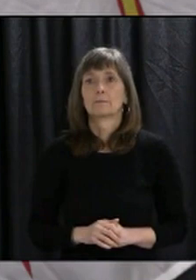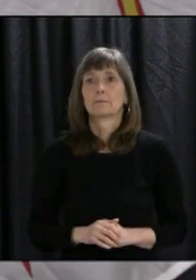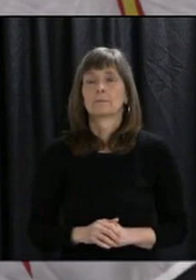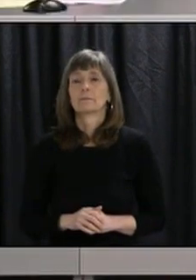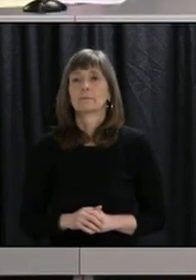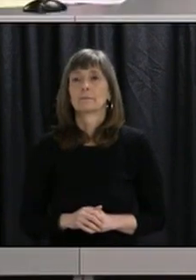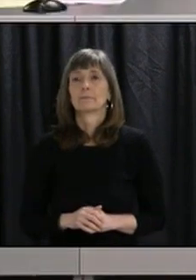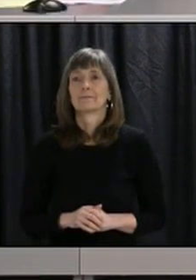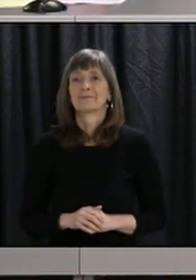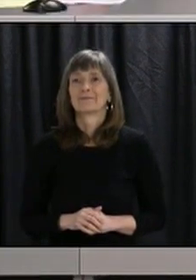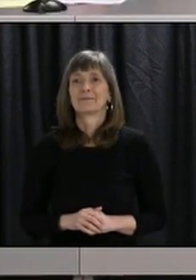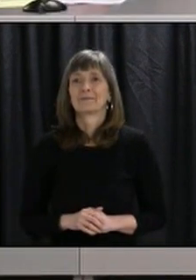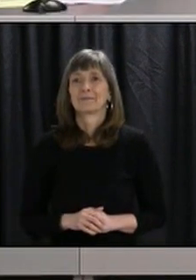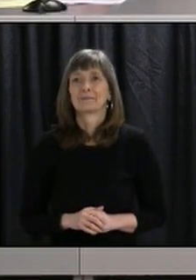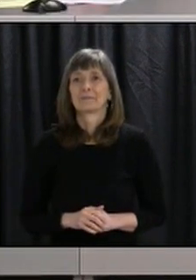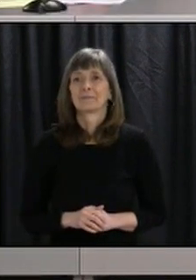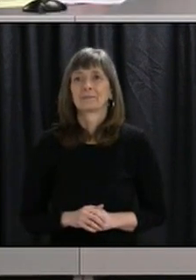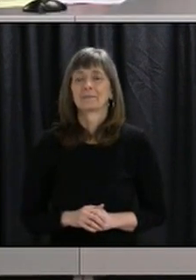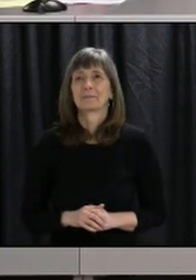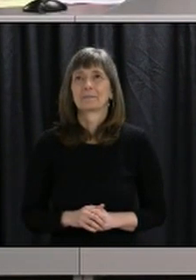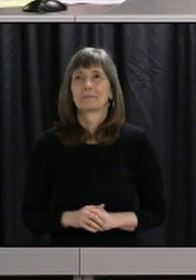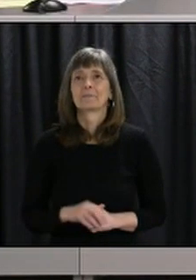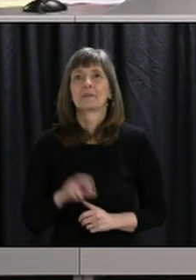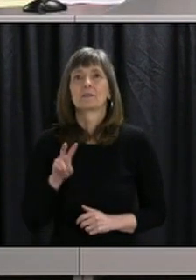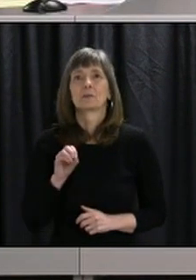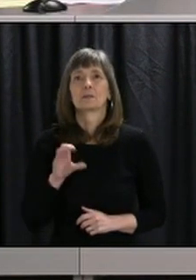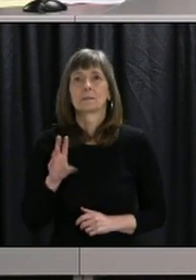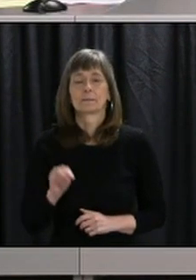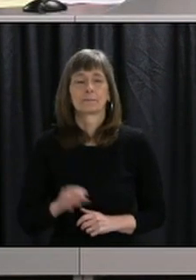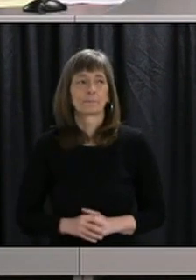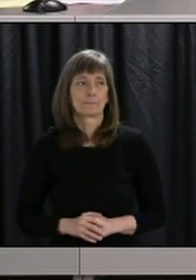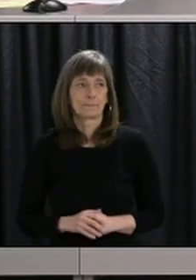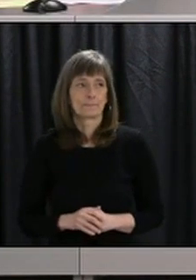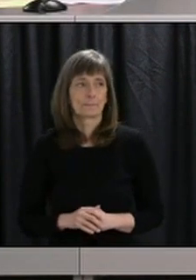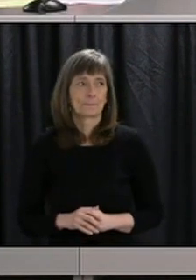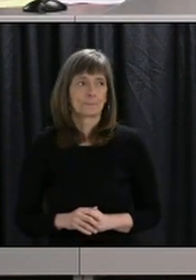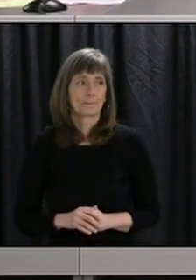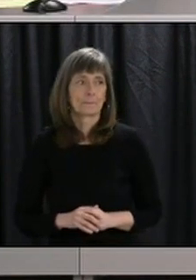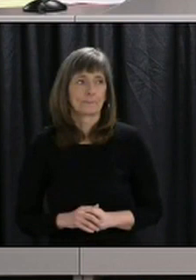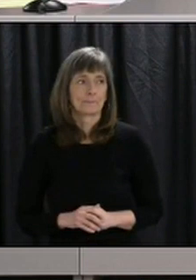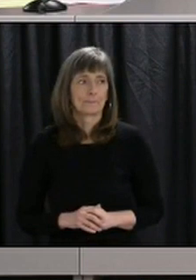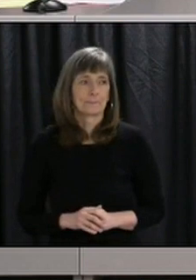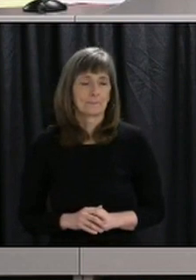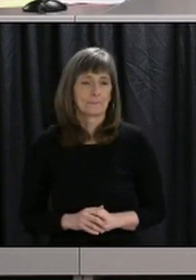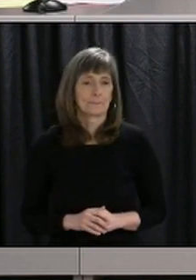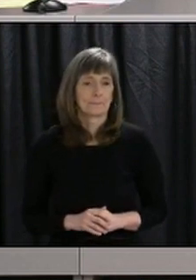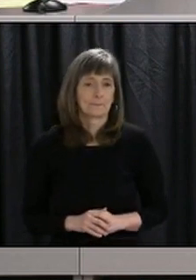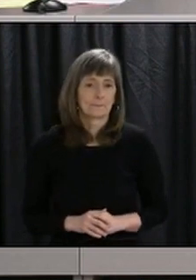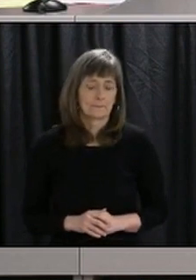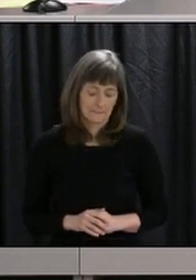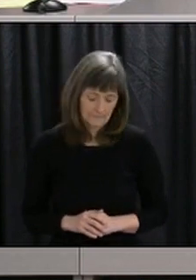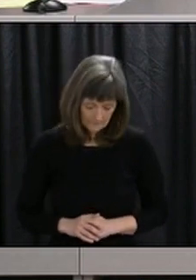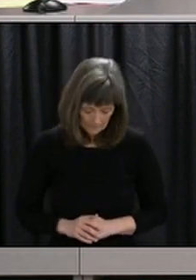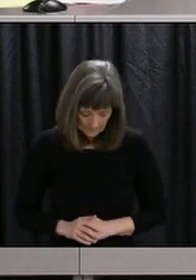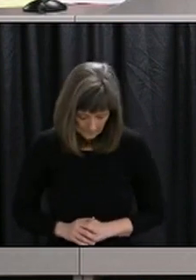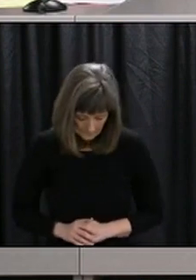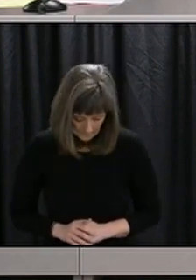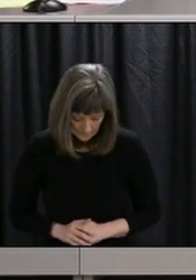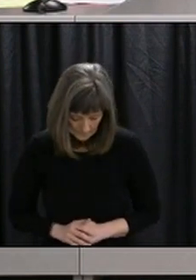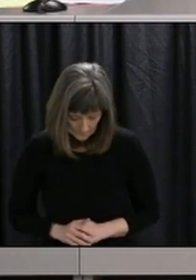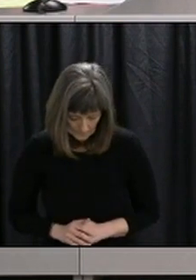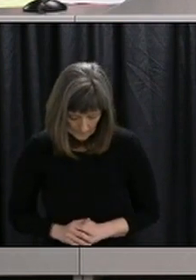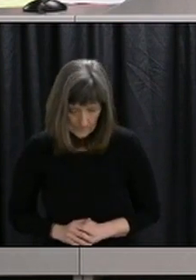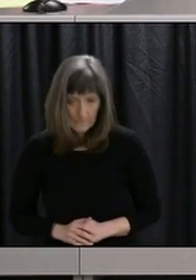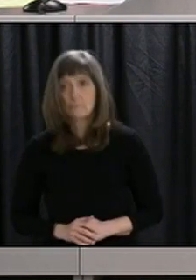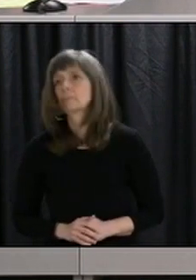Our next question is from Ben Murphy of VOCM News. Please go ahead. Thanks. I know you mentioned